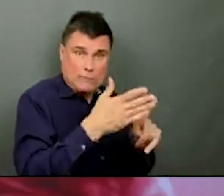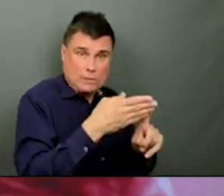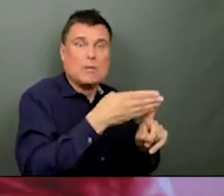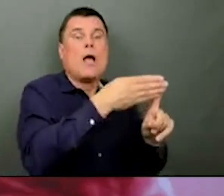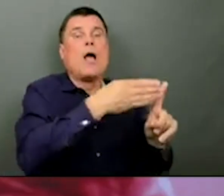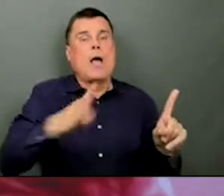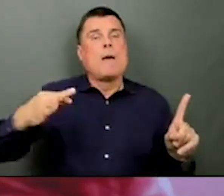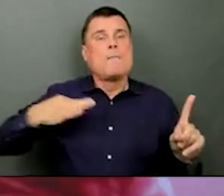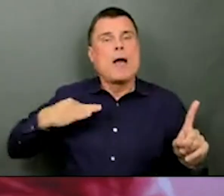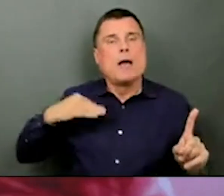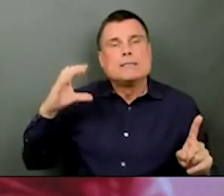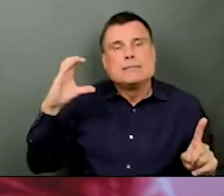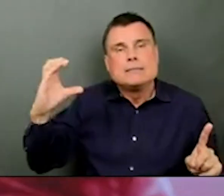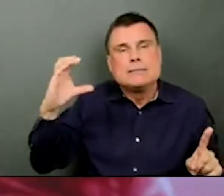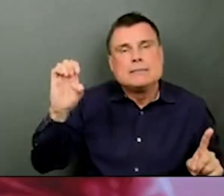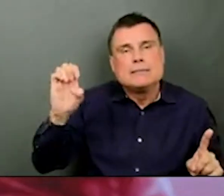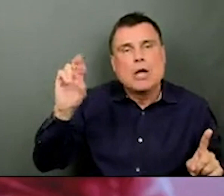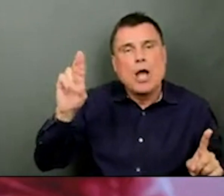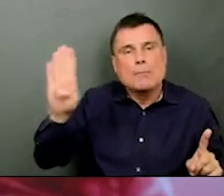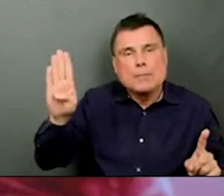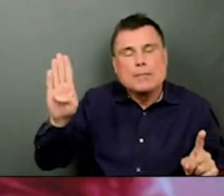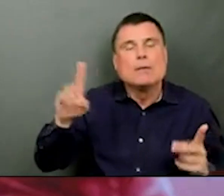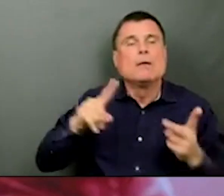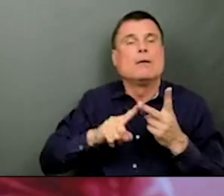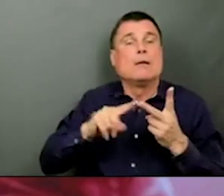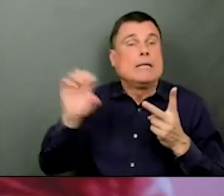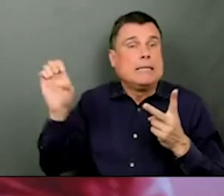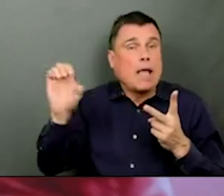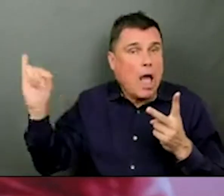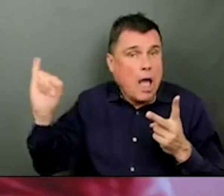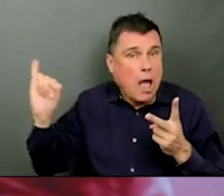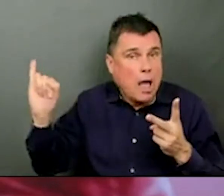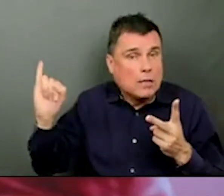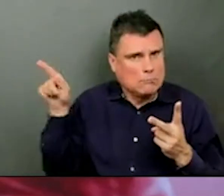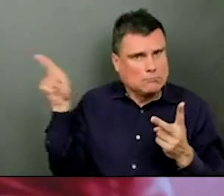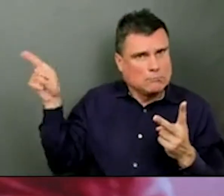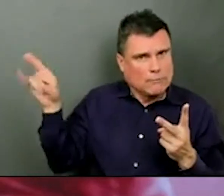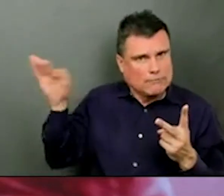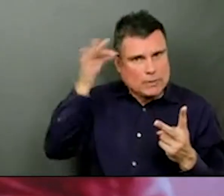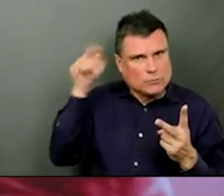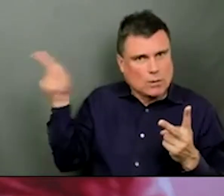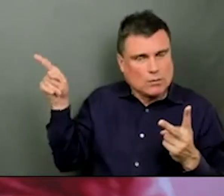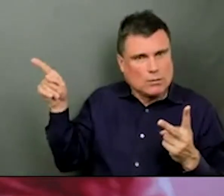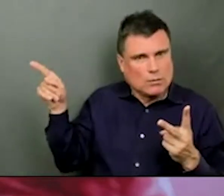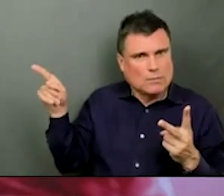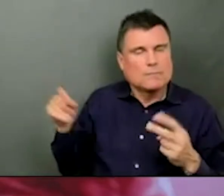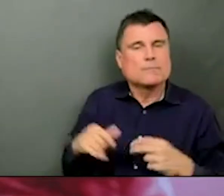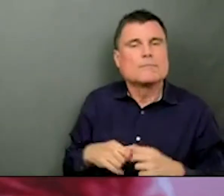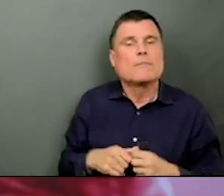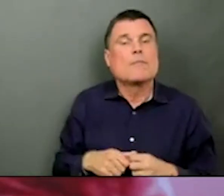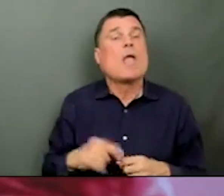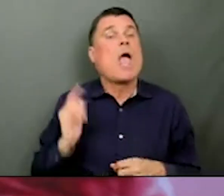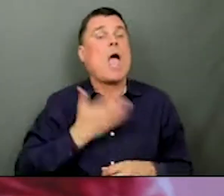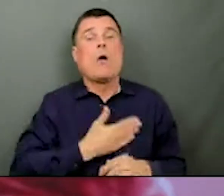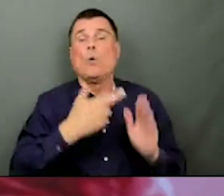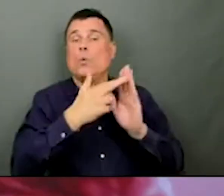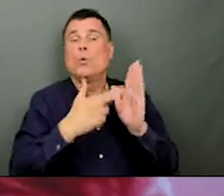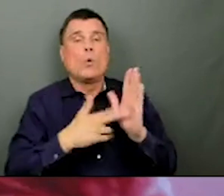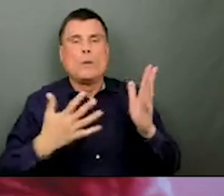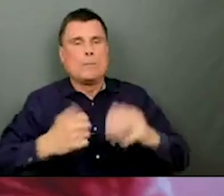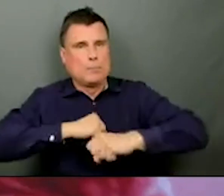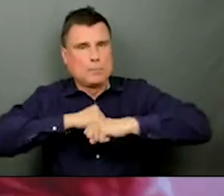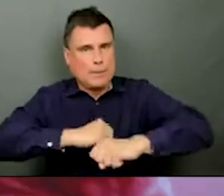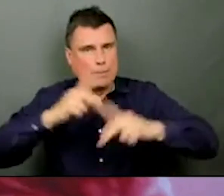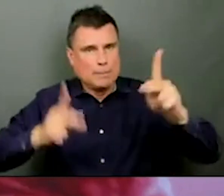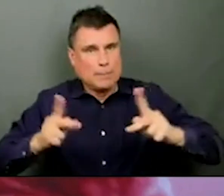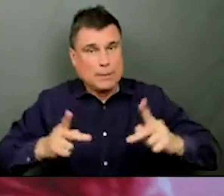unemployment insurance, or the presumptive COVID regulations that we brought in that will protect workers who contract COVID in their